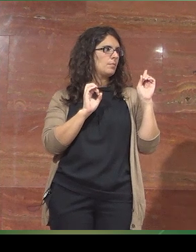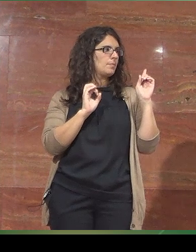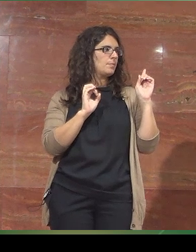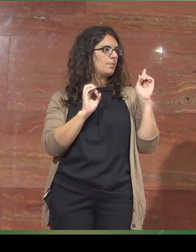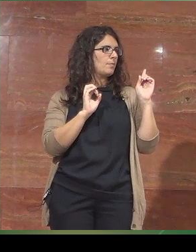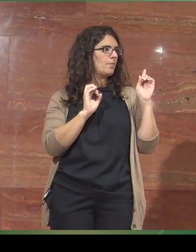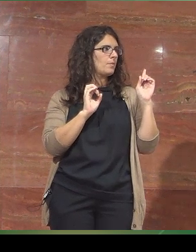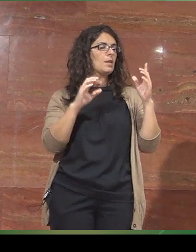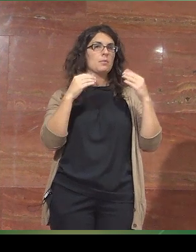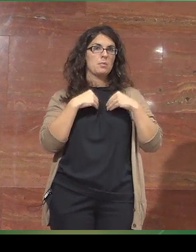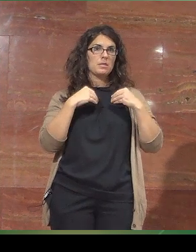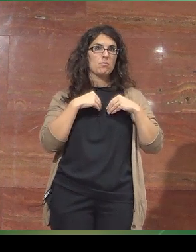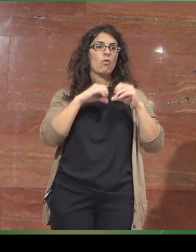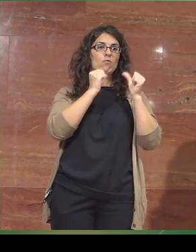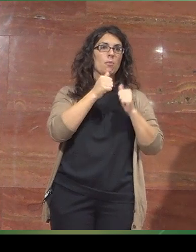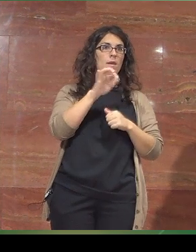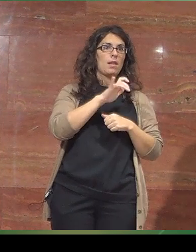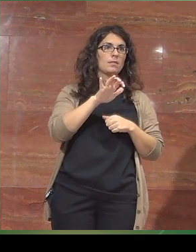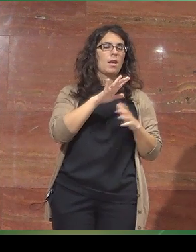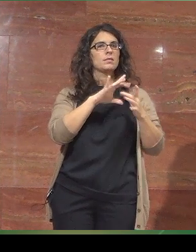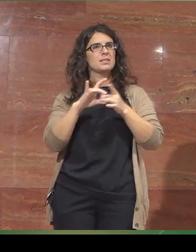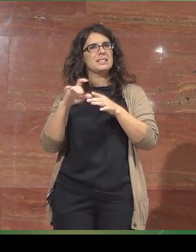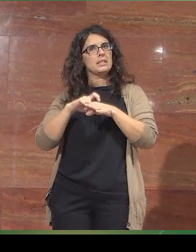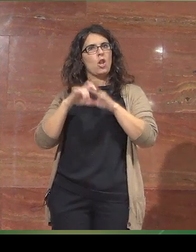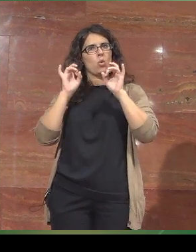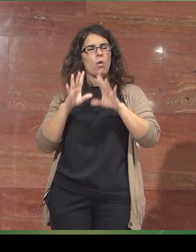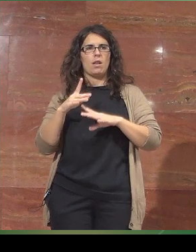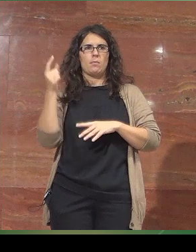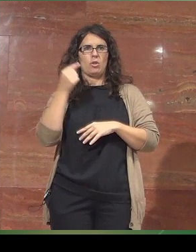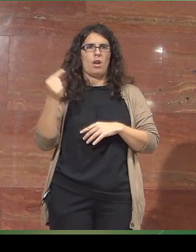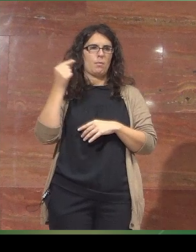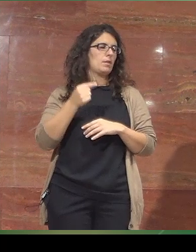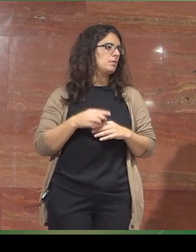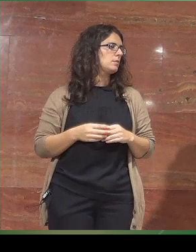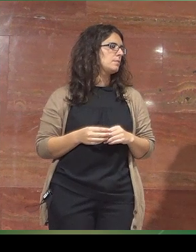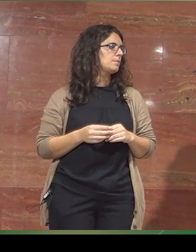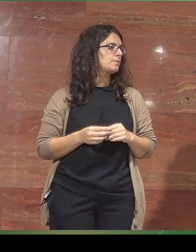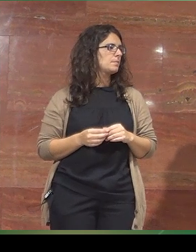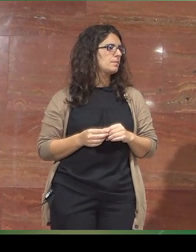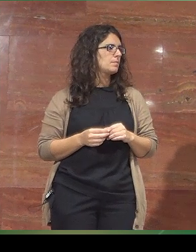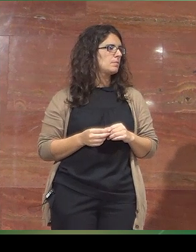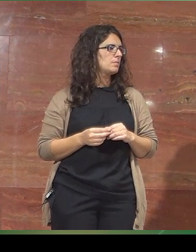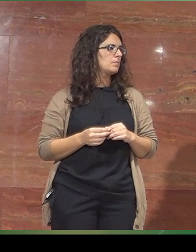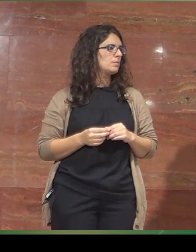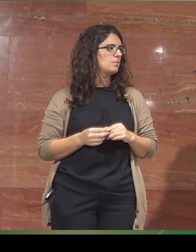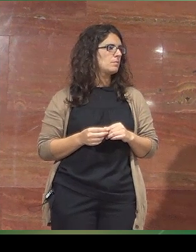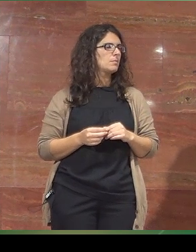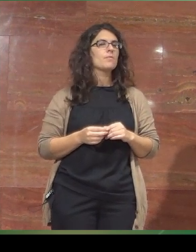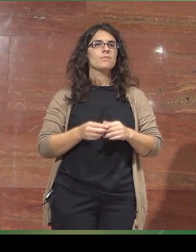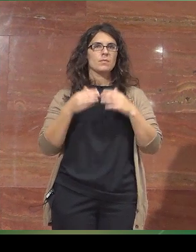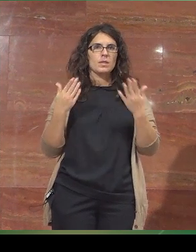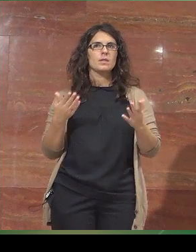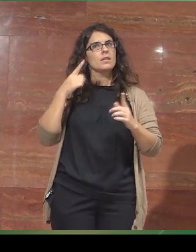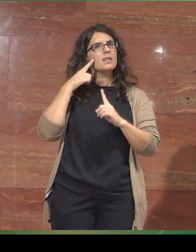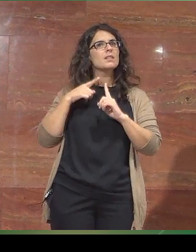it's a work about connecting the pictograms